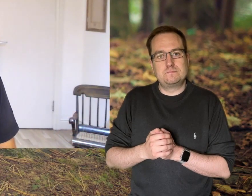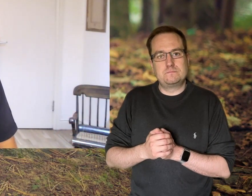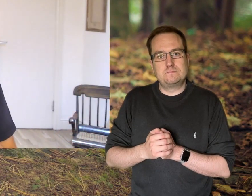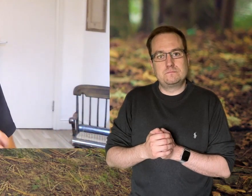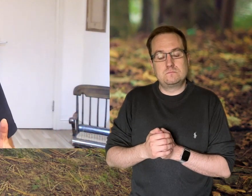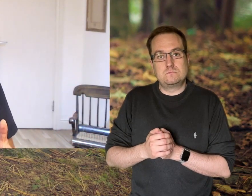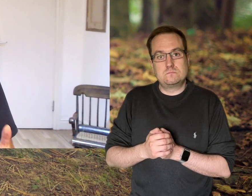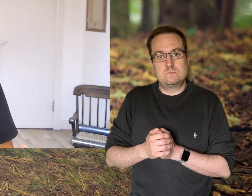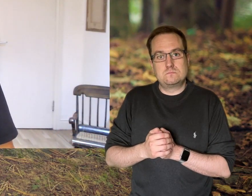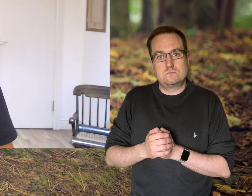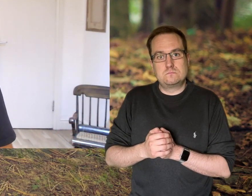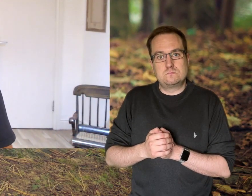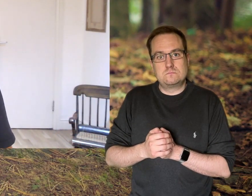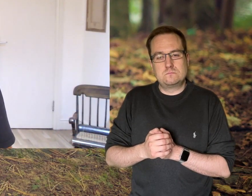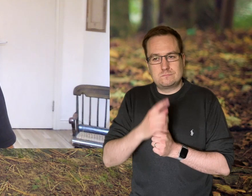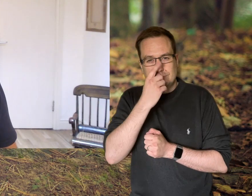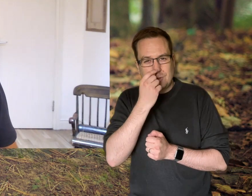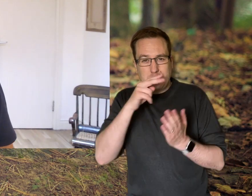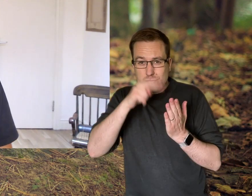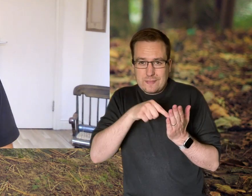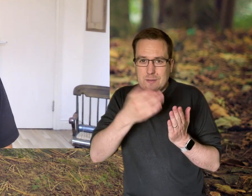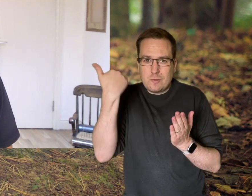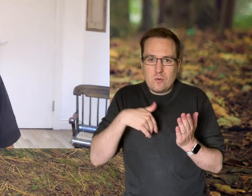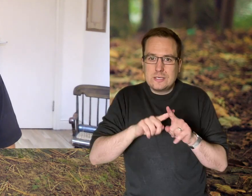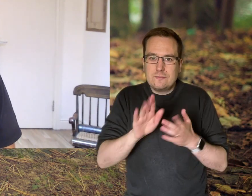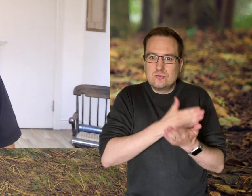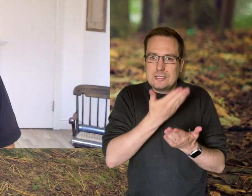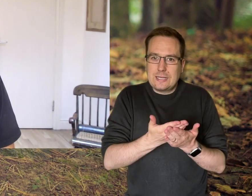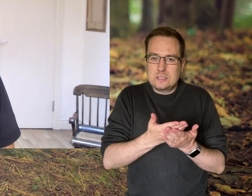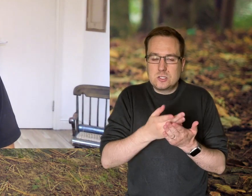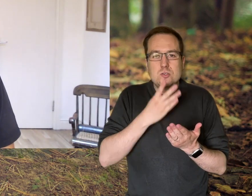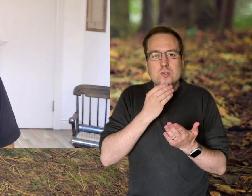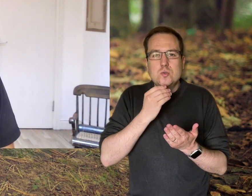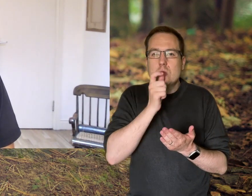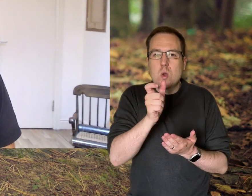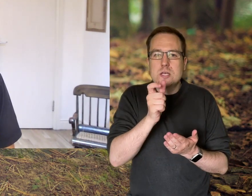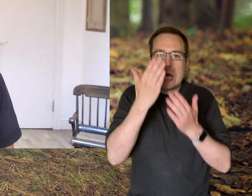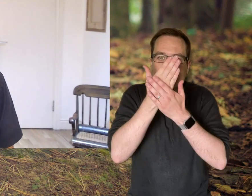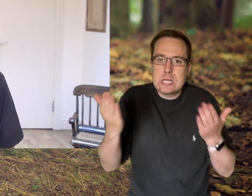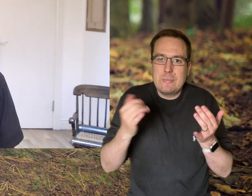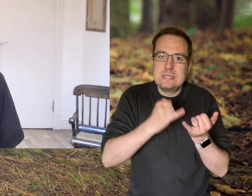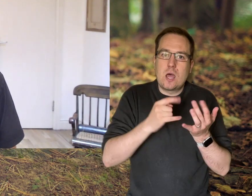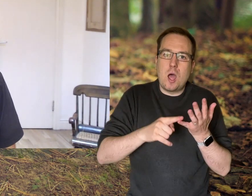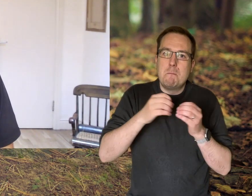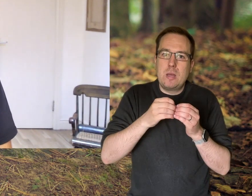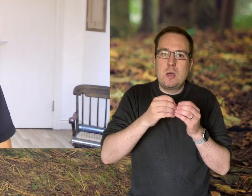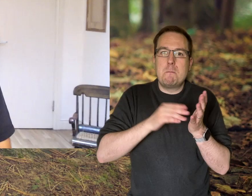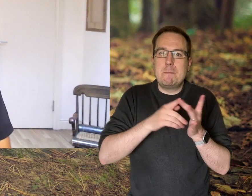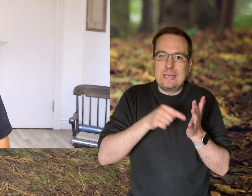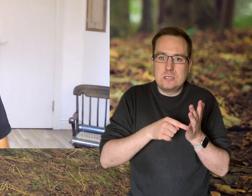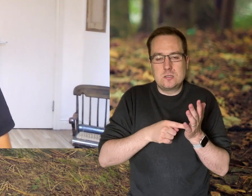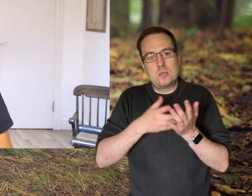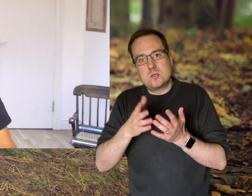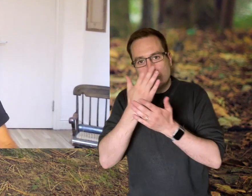Those of you who read this passage in other translations will know that the word submit is used in this passage. Submit to one another out of